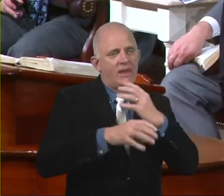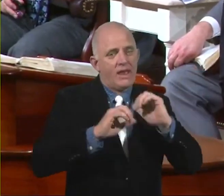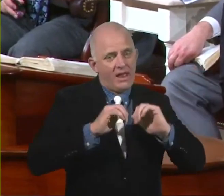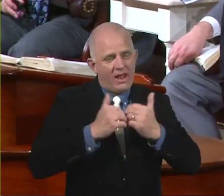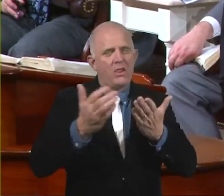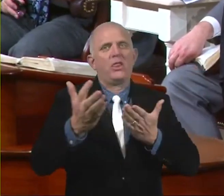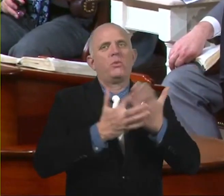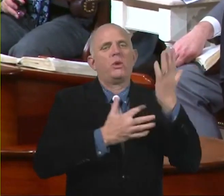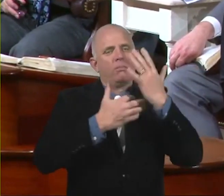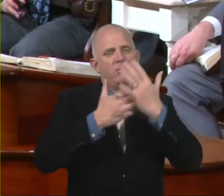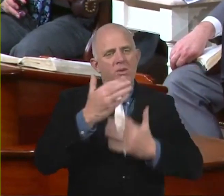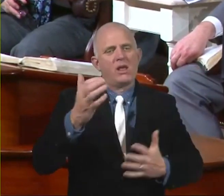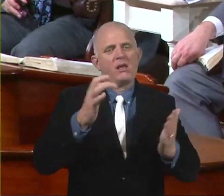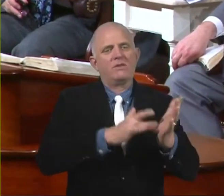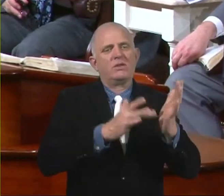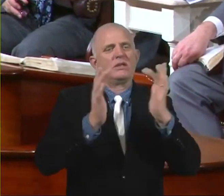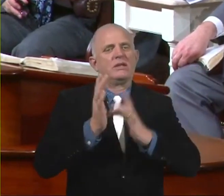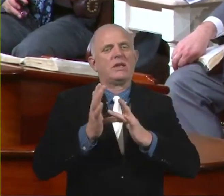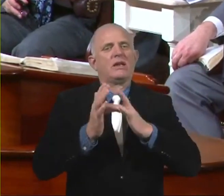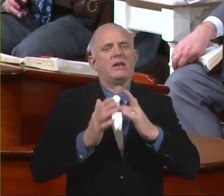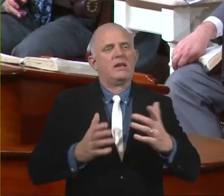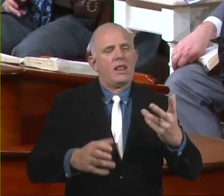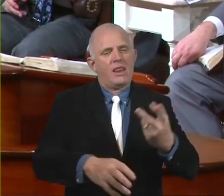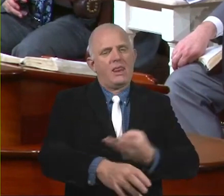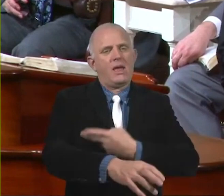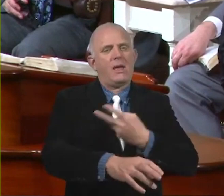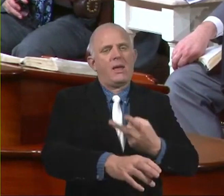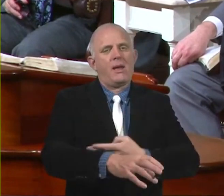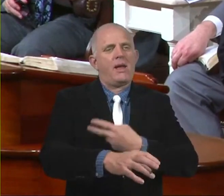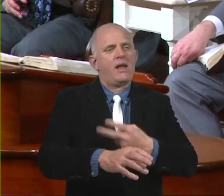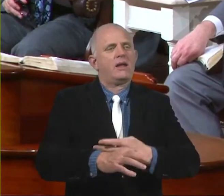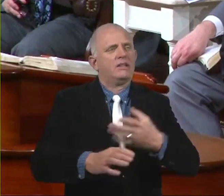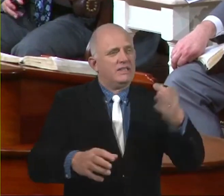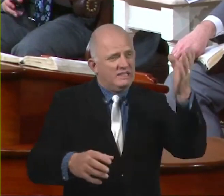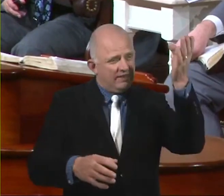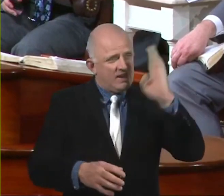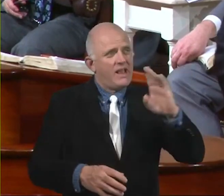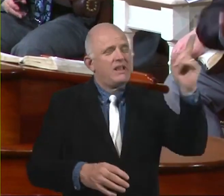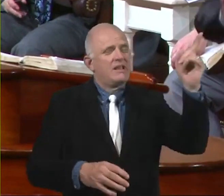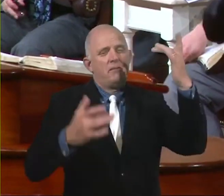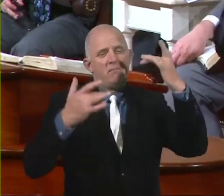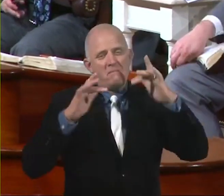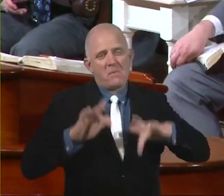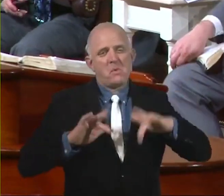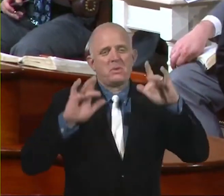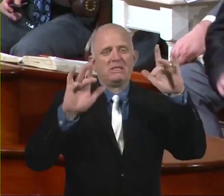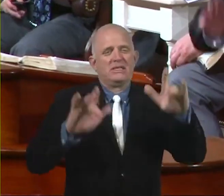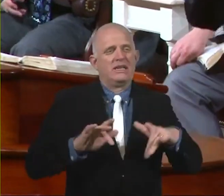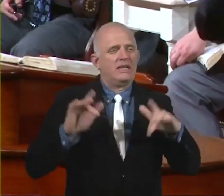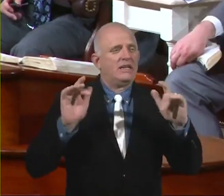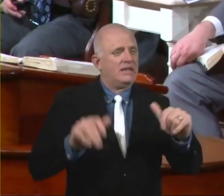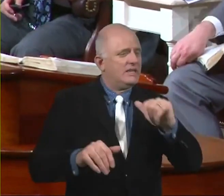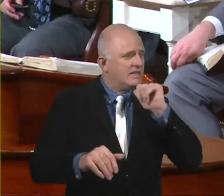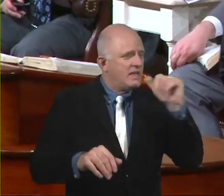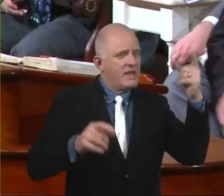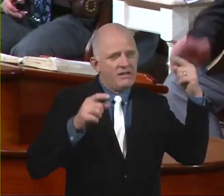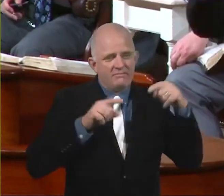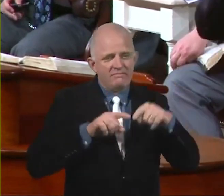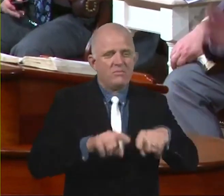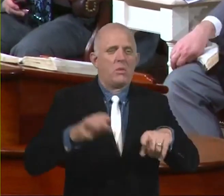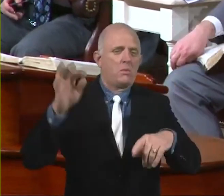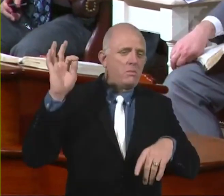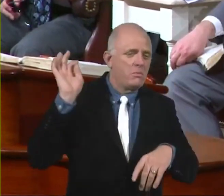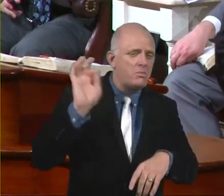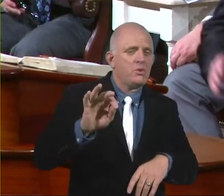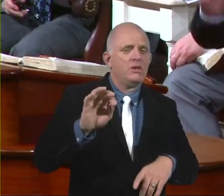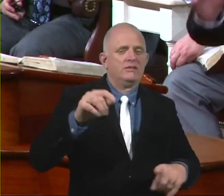of the Lamb! God help us if we don't get back to regularly preaching